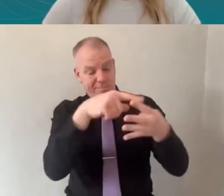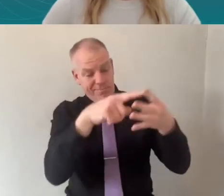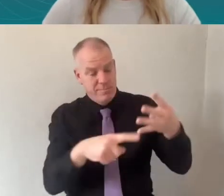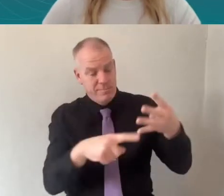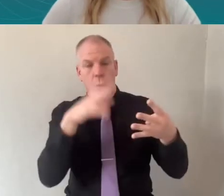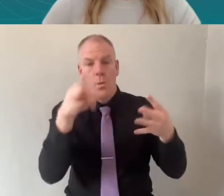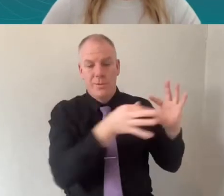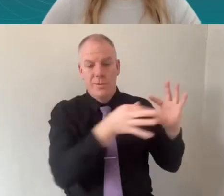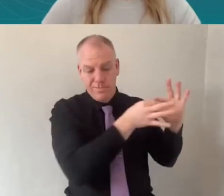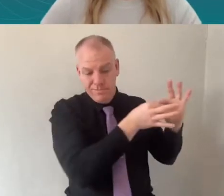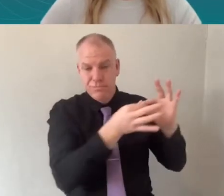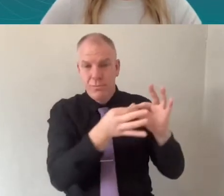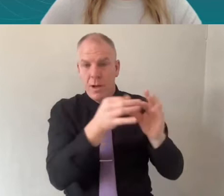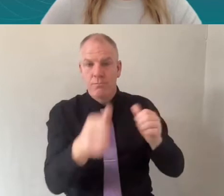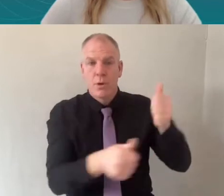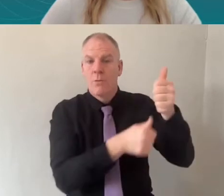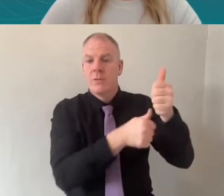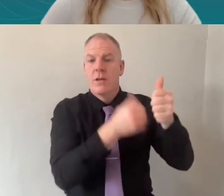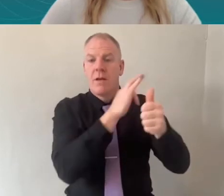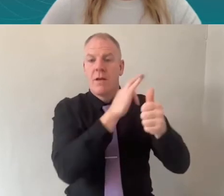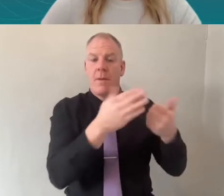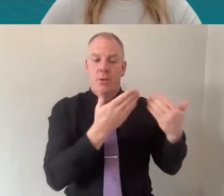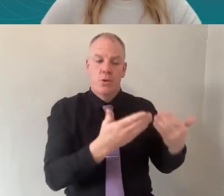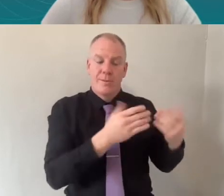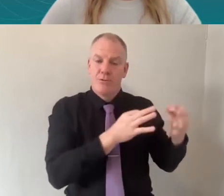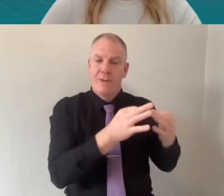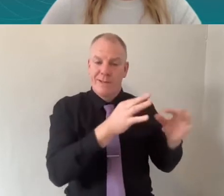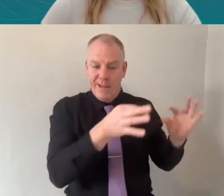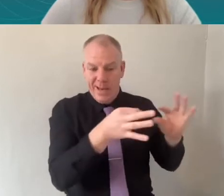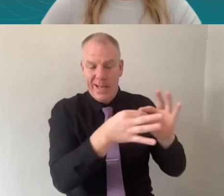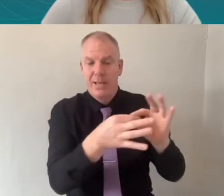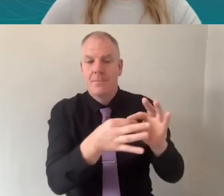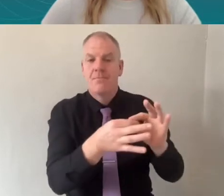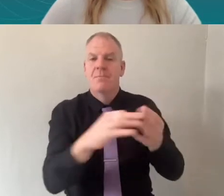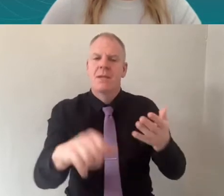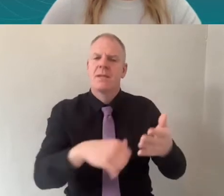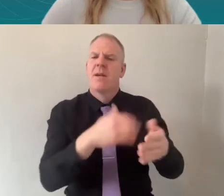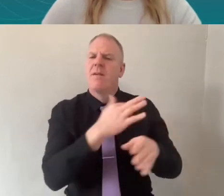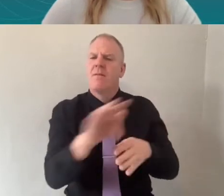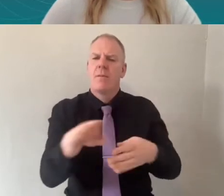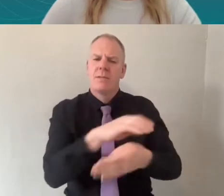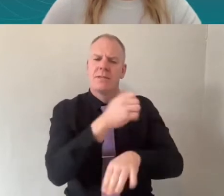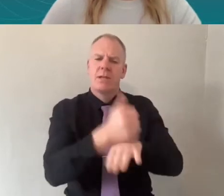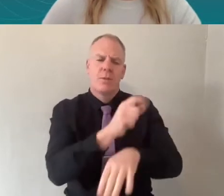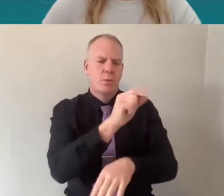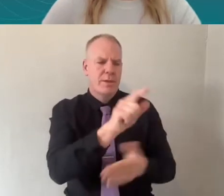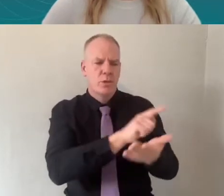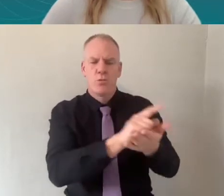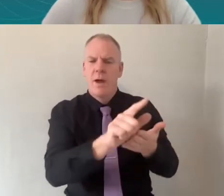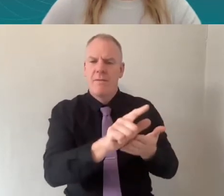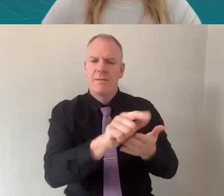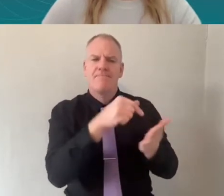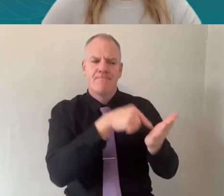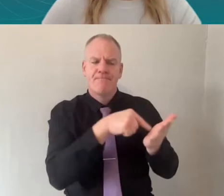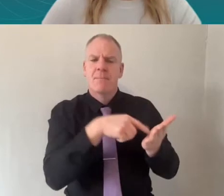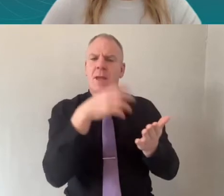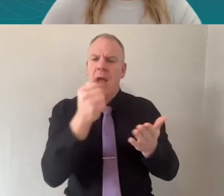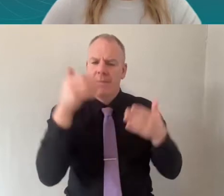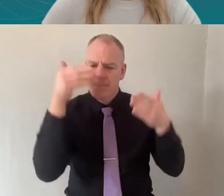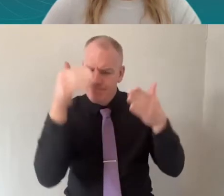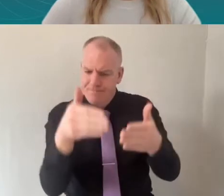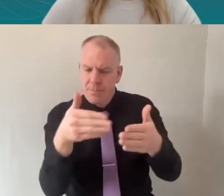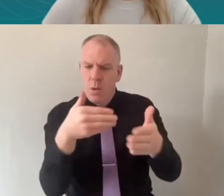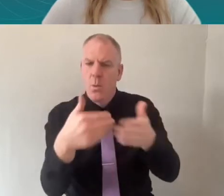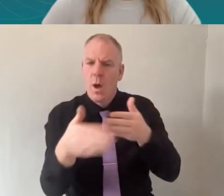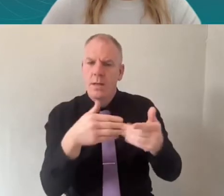on the priorities of our current strategy. Since our establishment in 2012, we've placed significant emphasis on